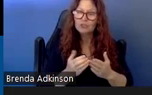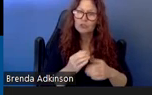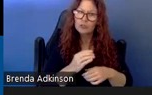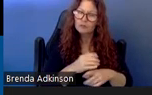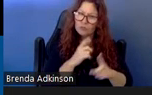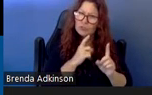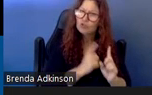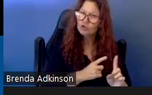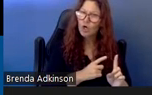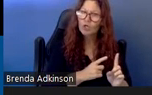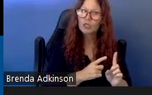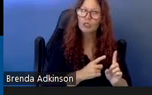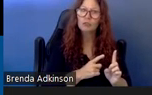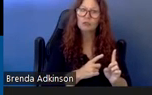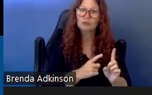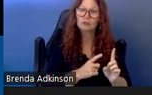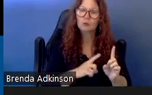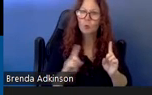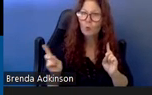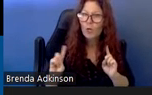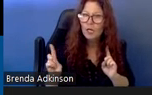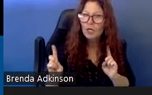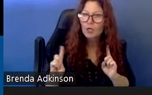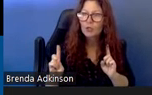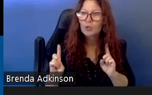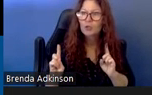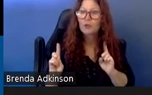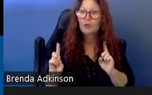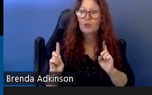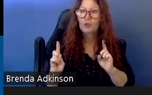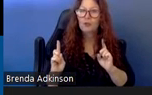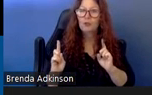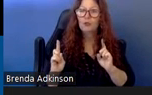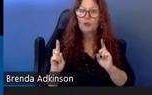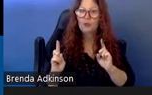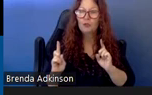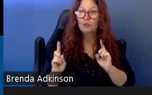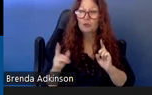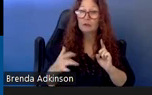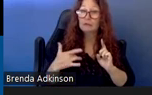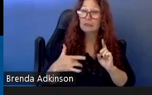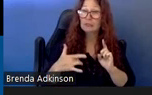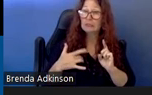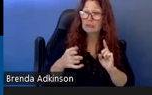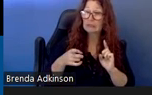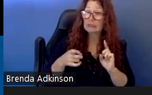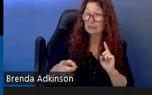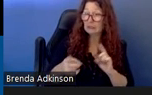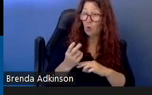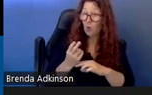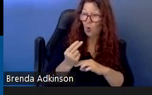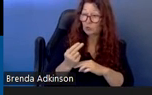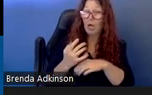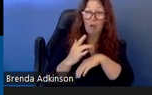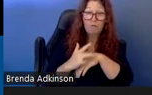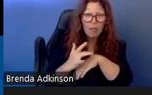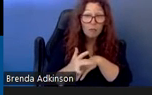where one, hotels may more likely be available,